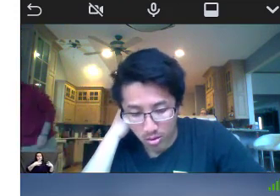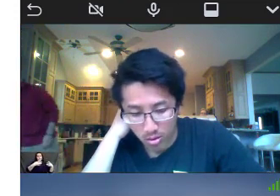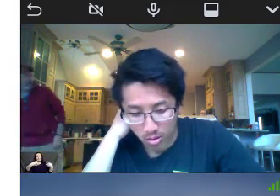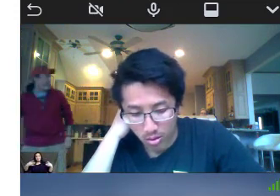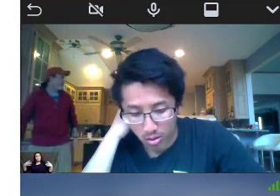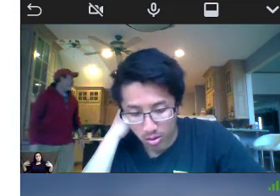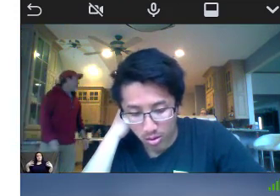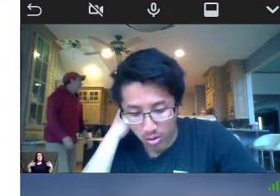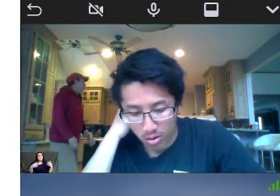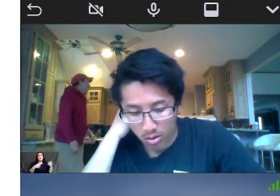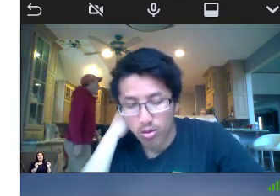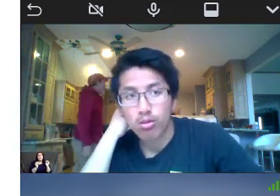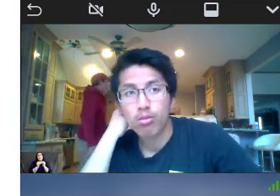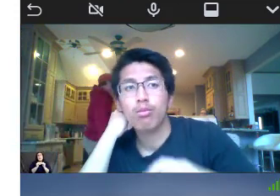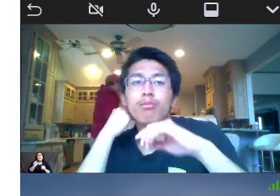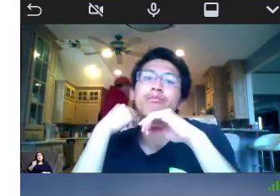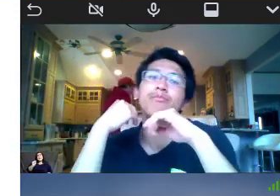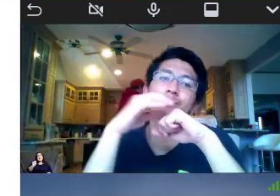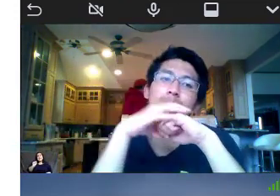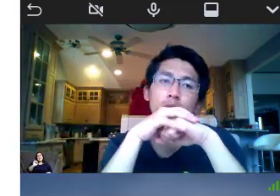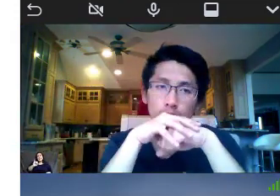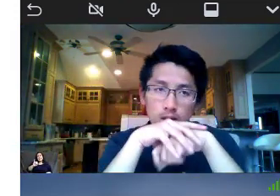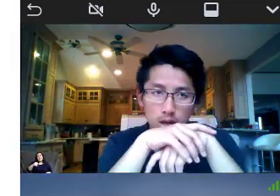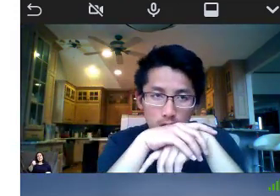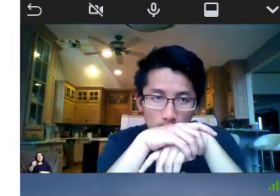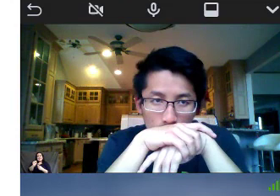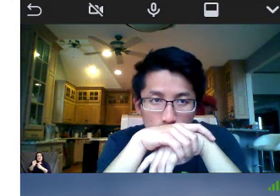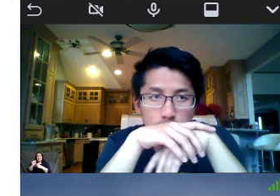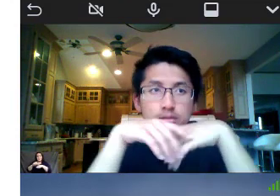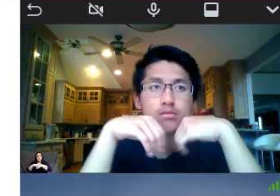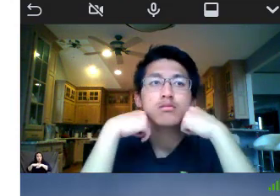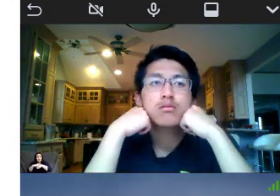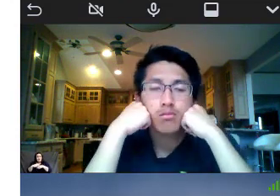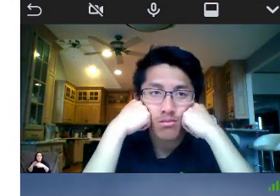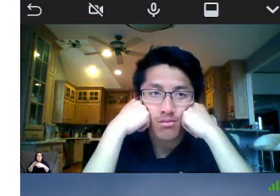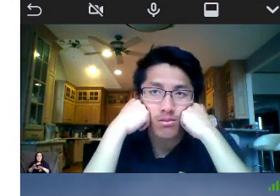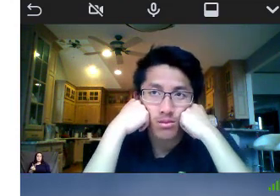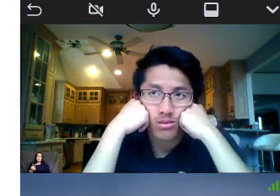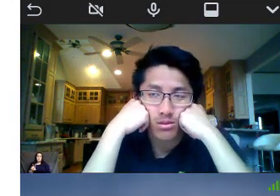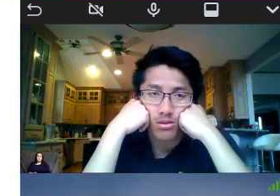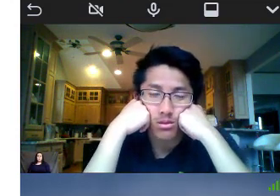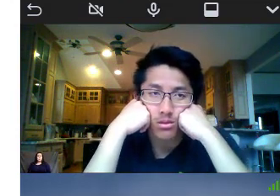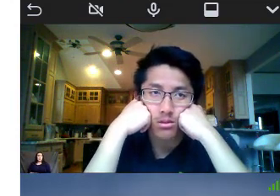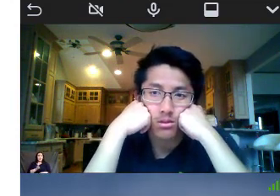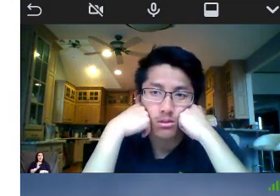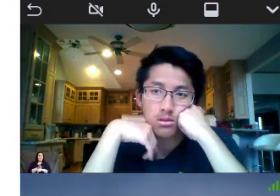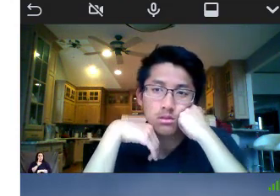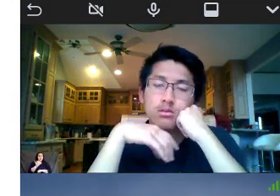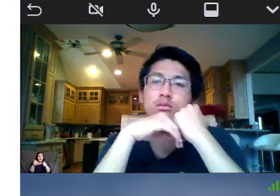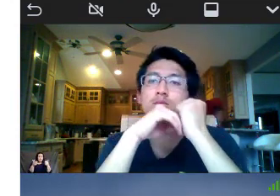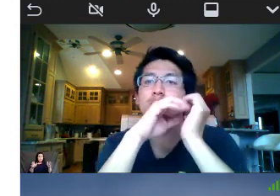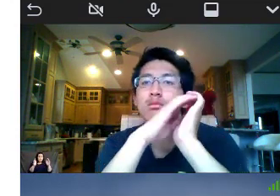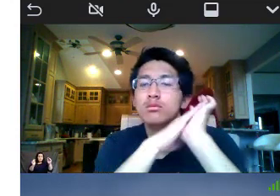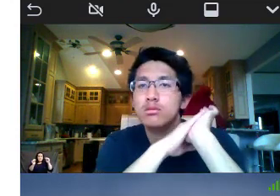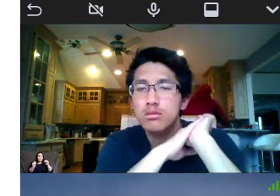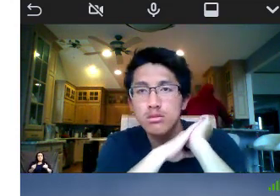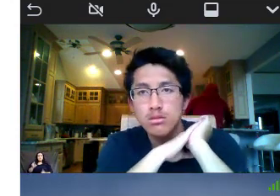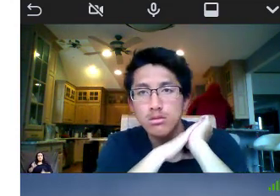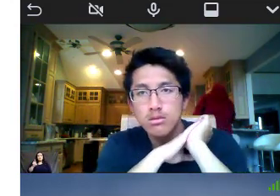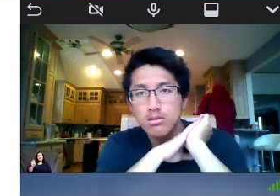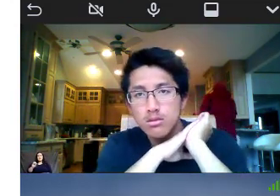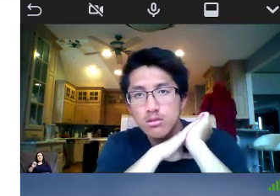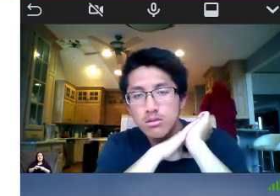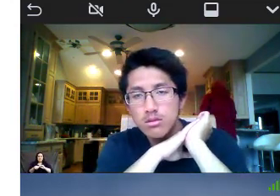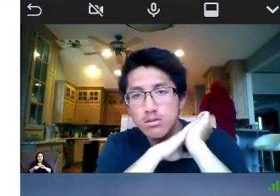After we have all those properties, then we can find the Reynolds number, because it's important to know whether or not the flow is turbulent or laminar,